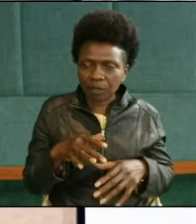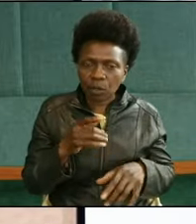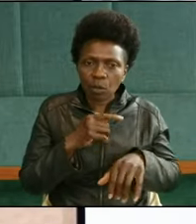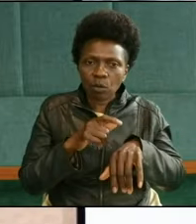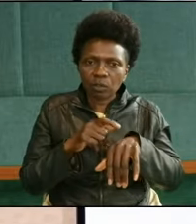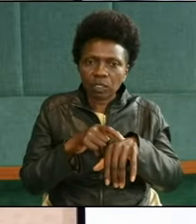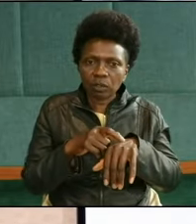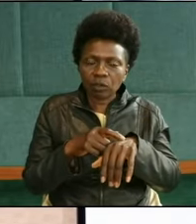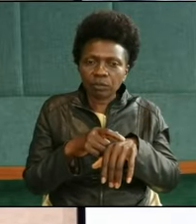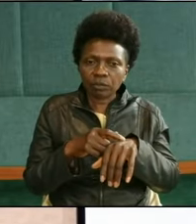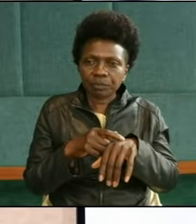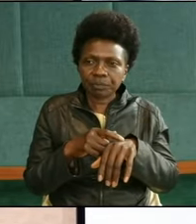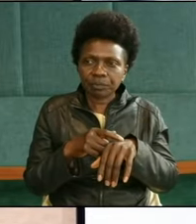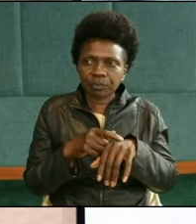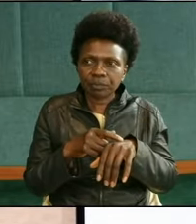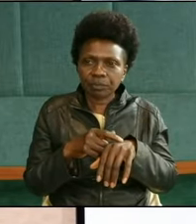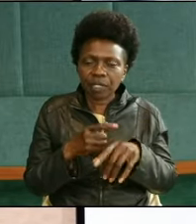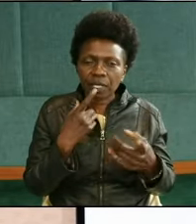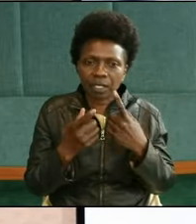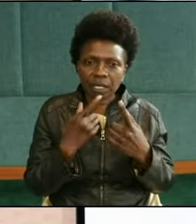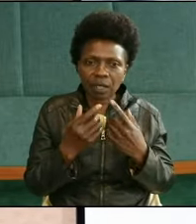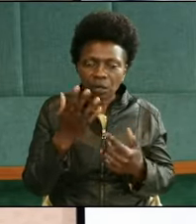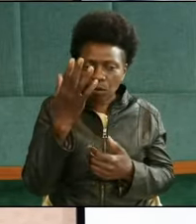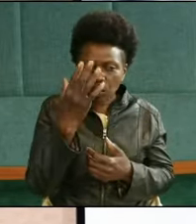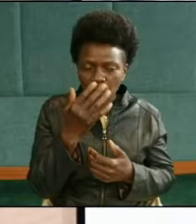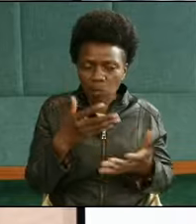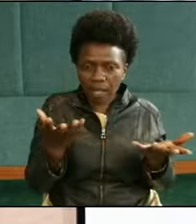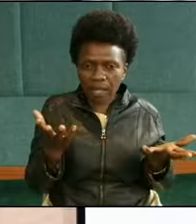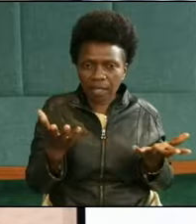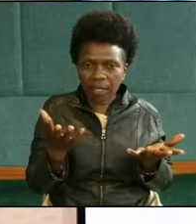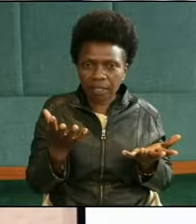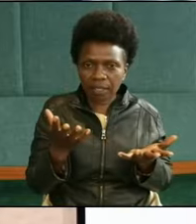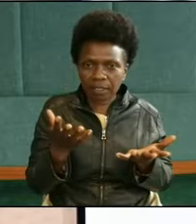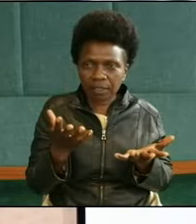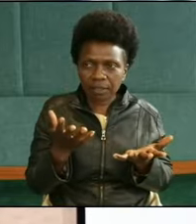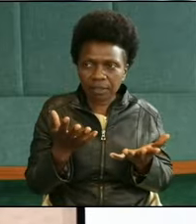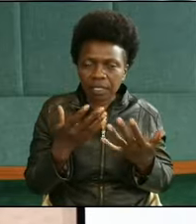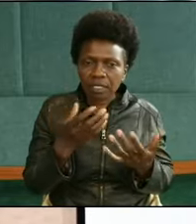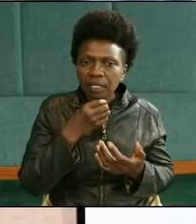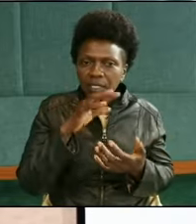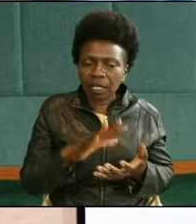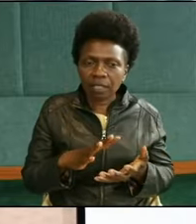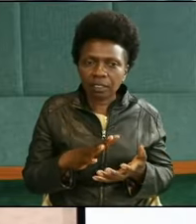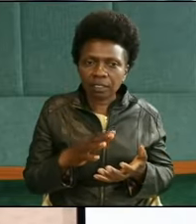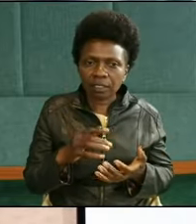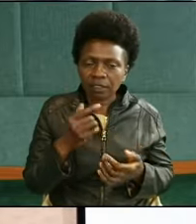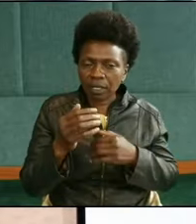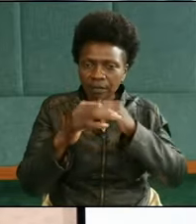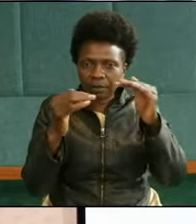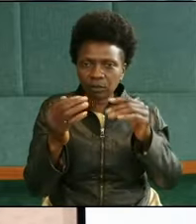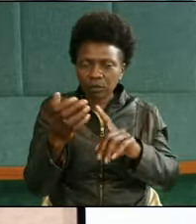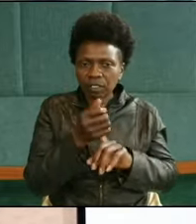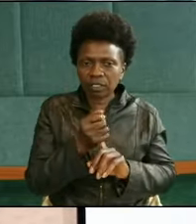Worthy is the Lamb that was slain to receive power and riches and wisdom and strength